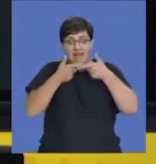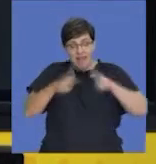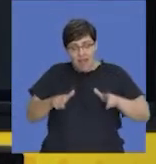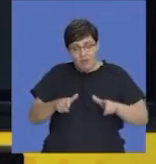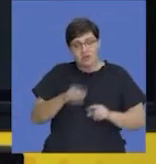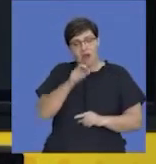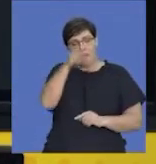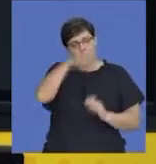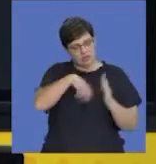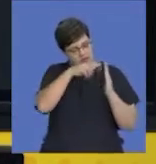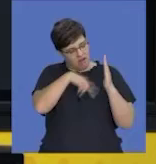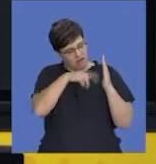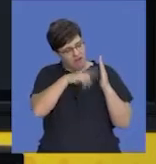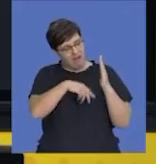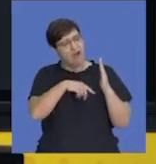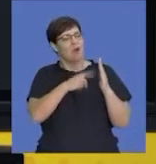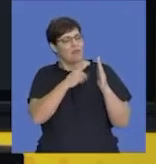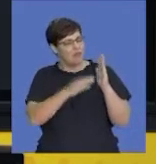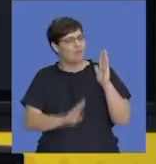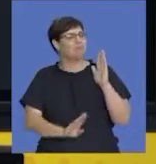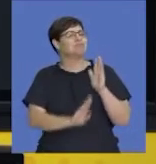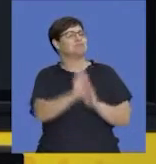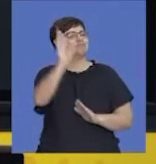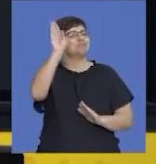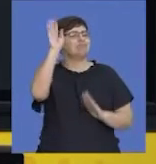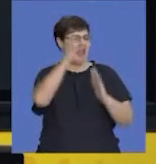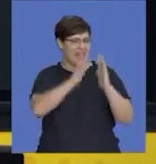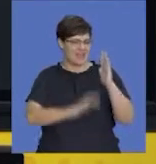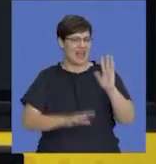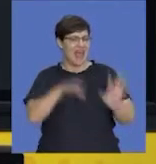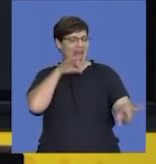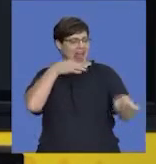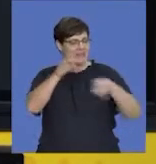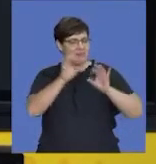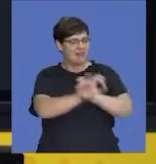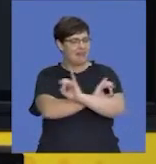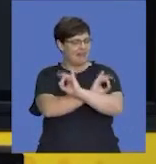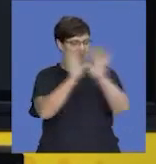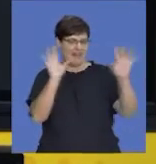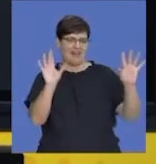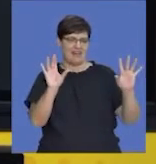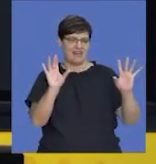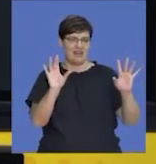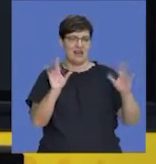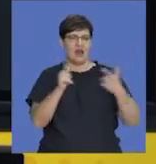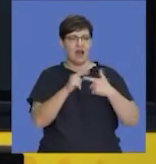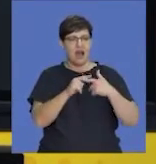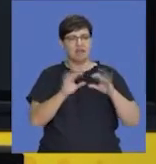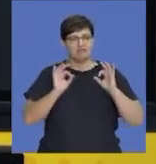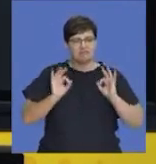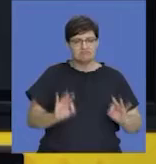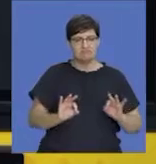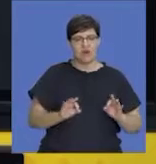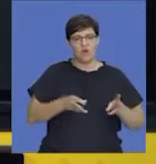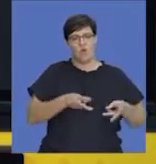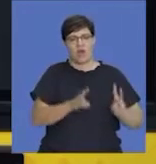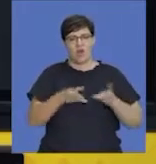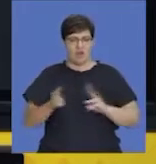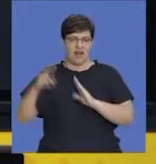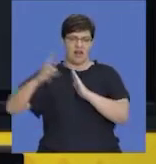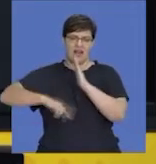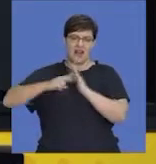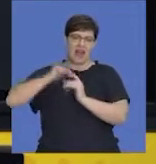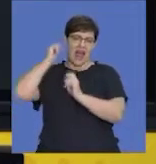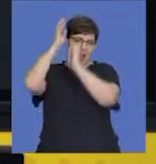obviously enhances the essay, provides a description, and also allows us to use our formal devices or literary